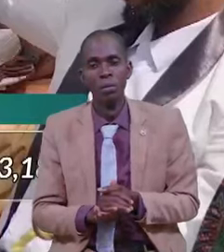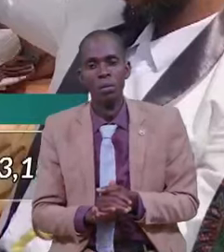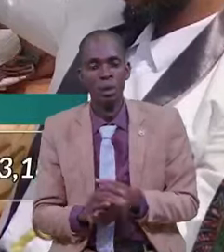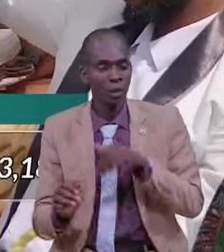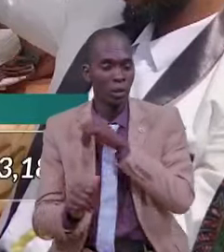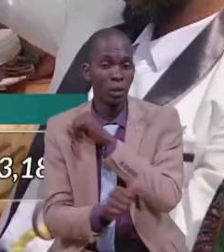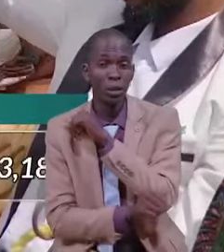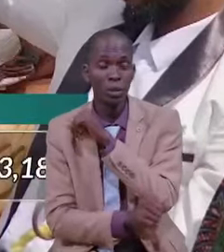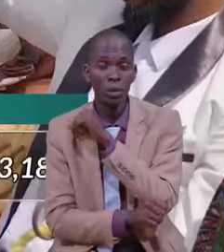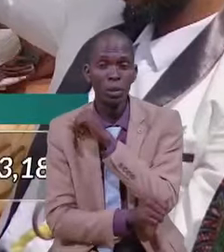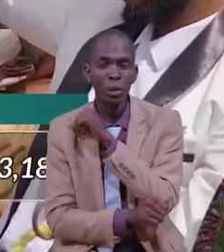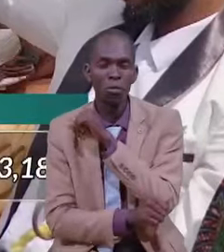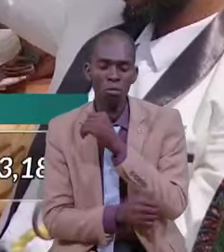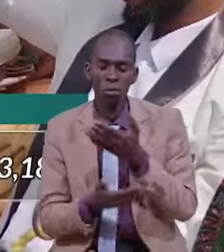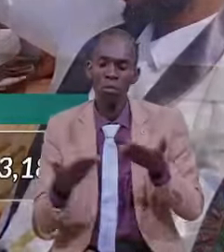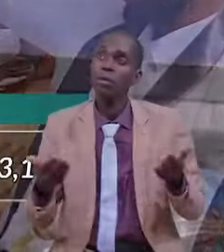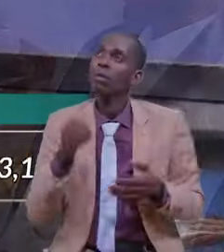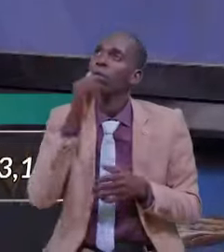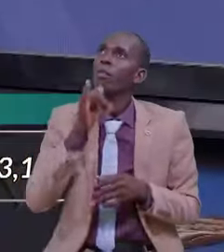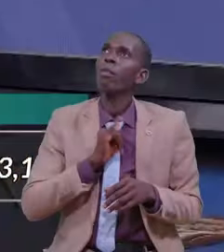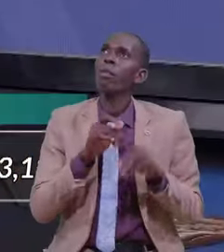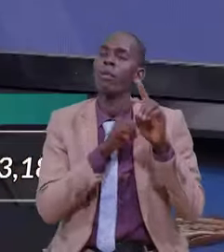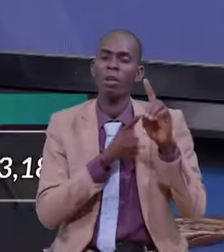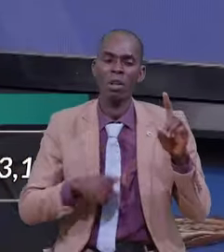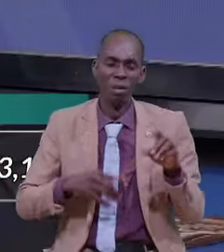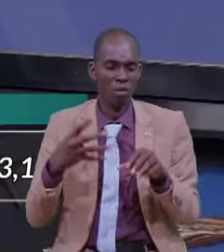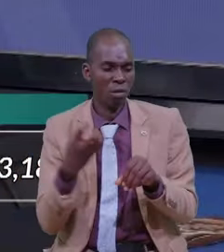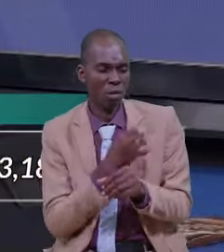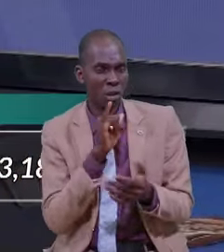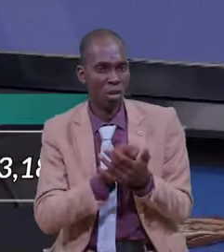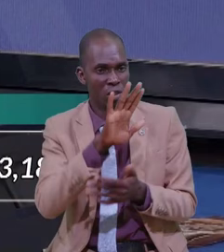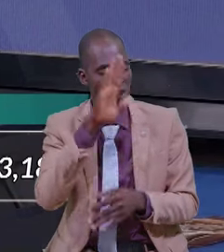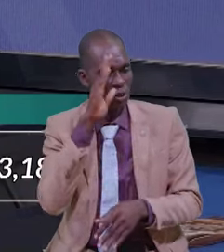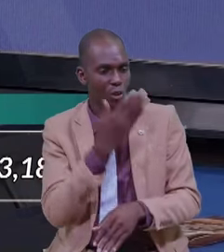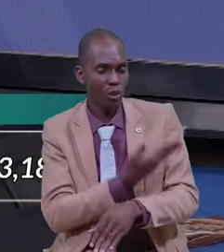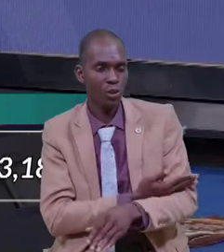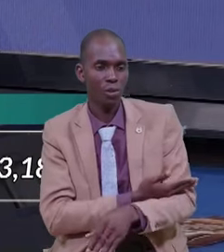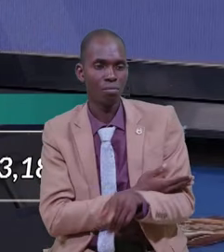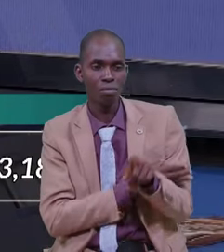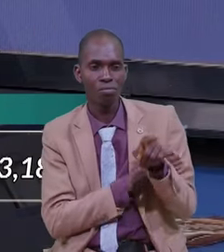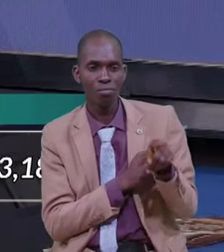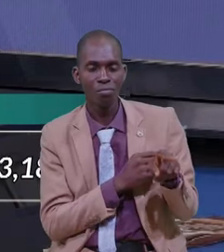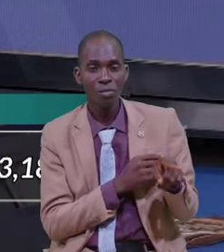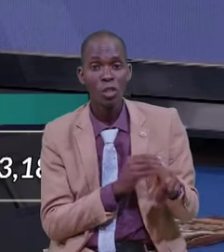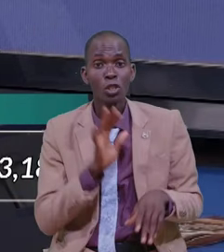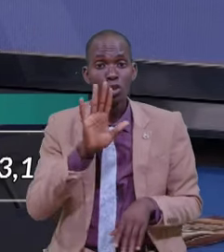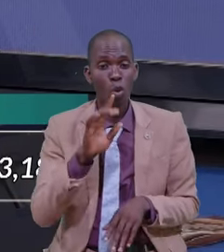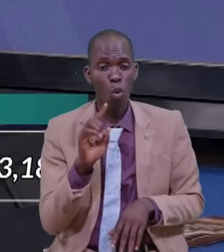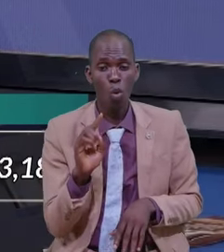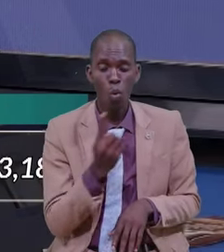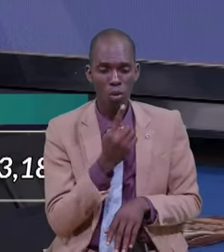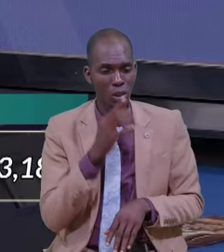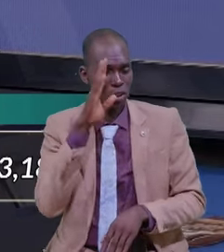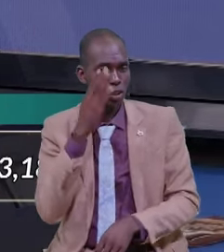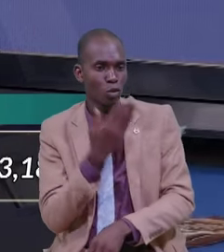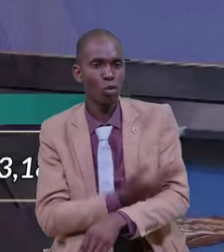Abraham, here am I, Lord. Take that son, your only son, whom